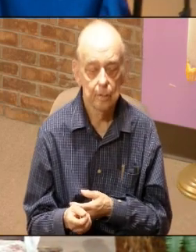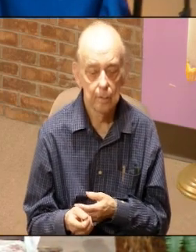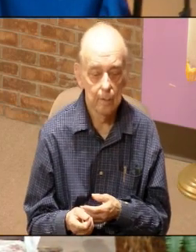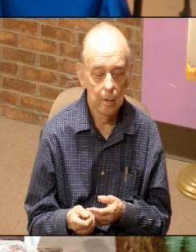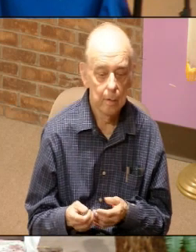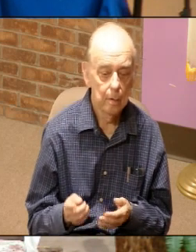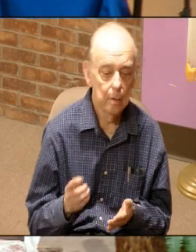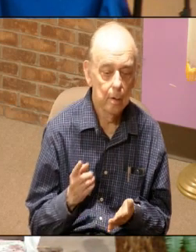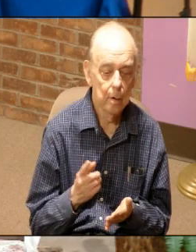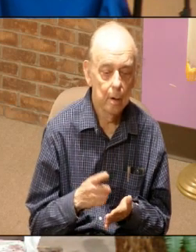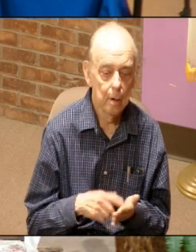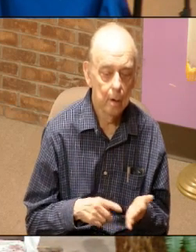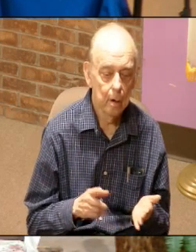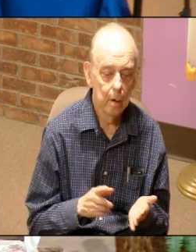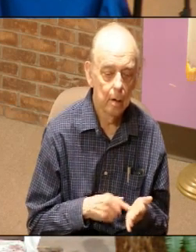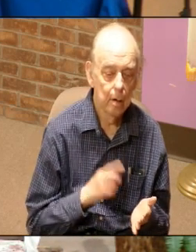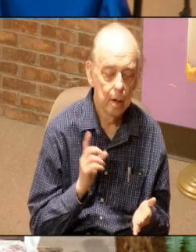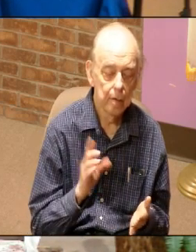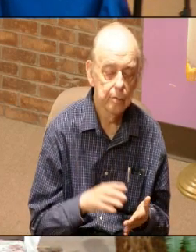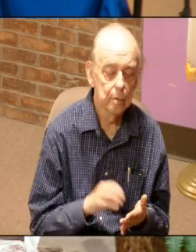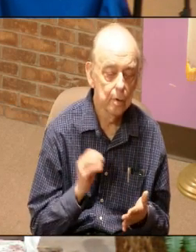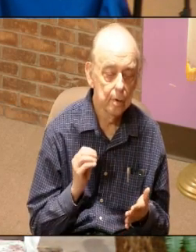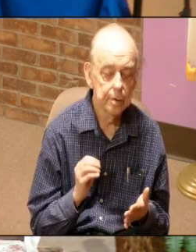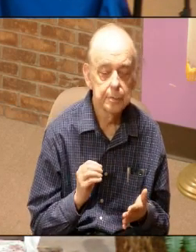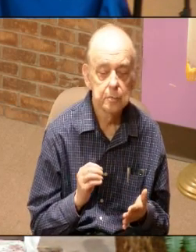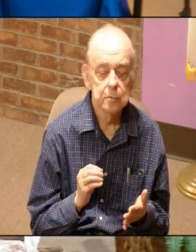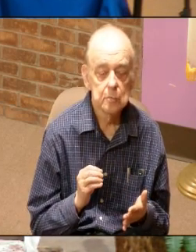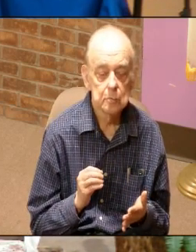what sometimes we've got to learn is this.